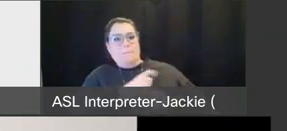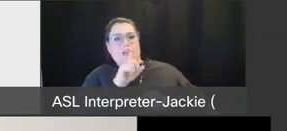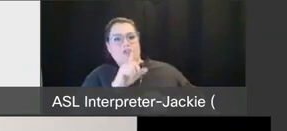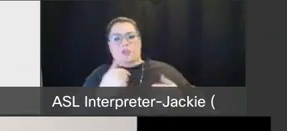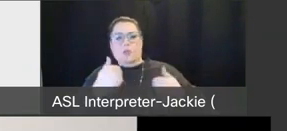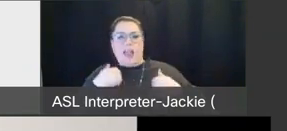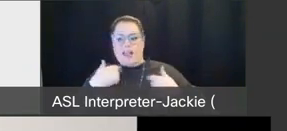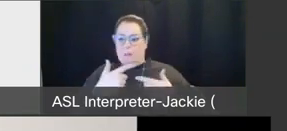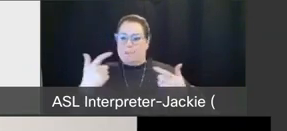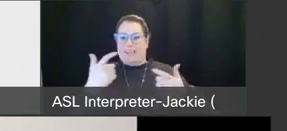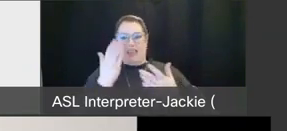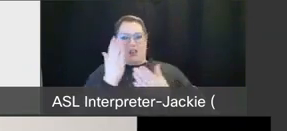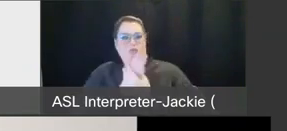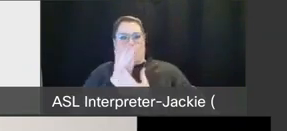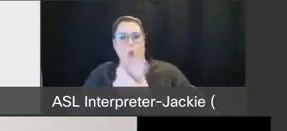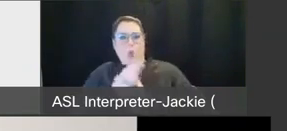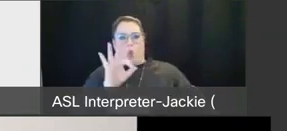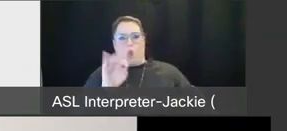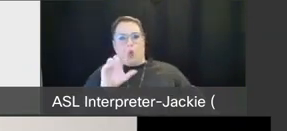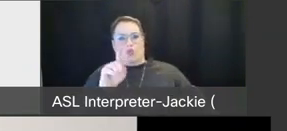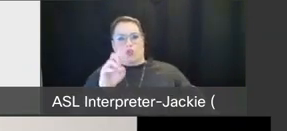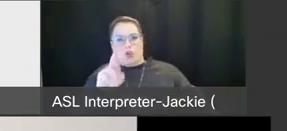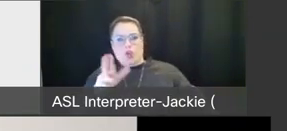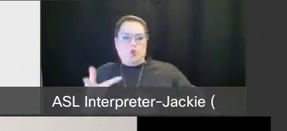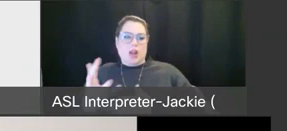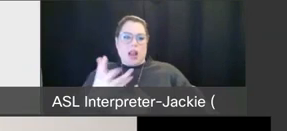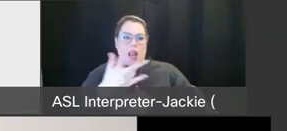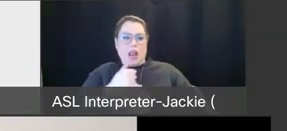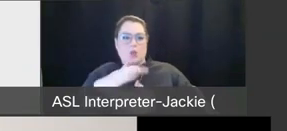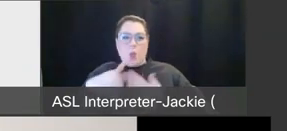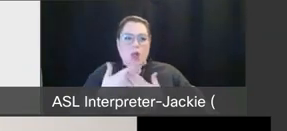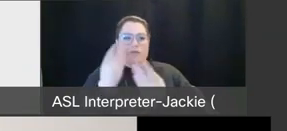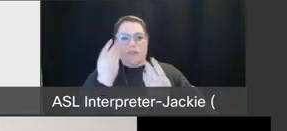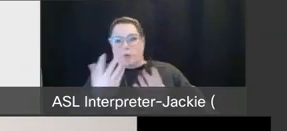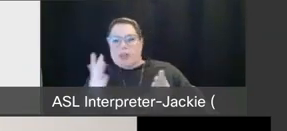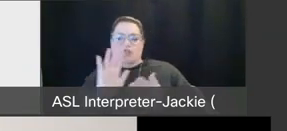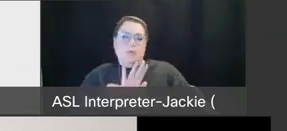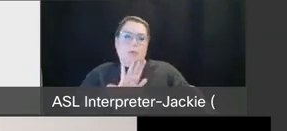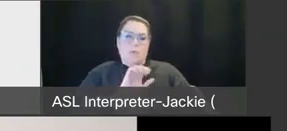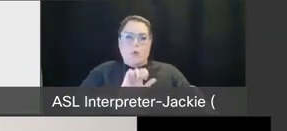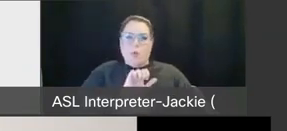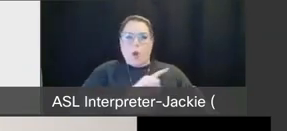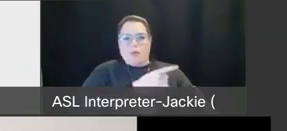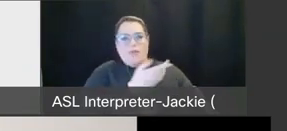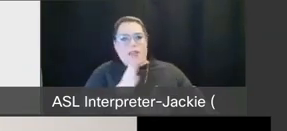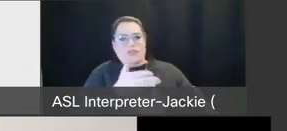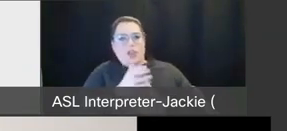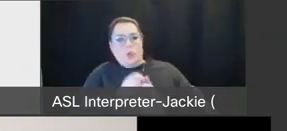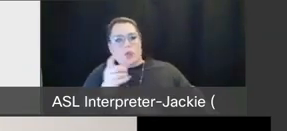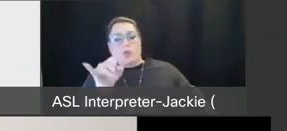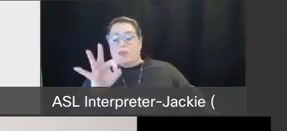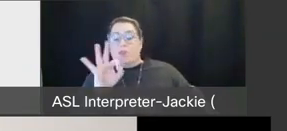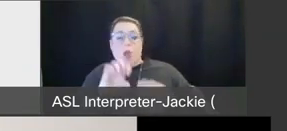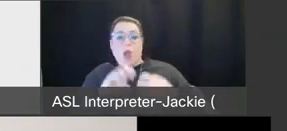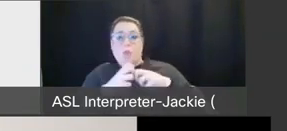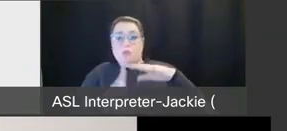or a big manila folder, and all of the paperwork, anything that they share with you, keep it so that if there is a problem down the road, especially